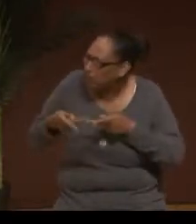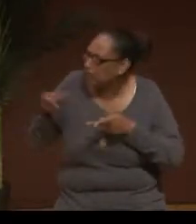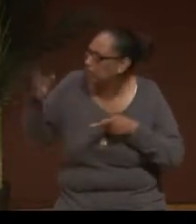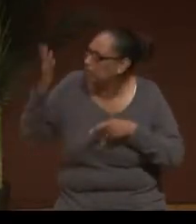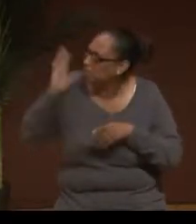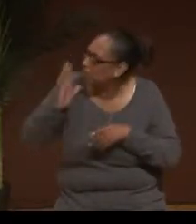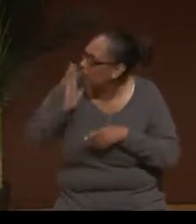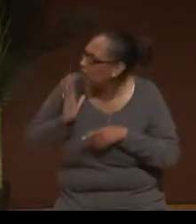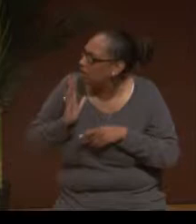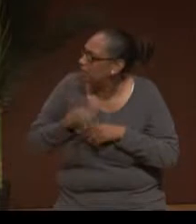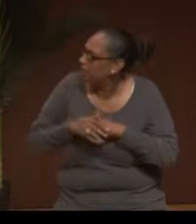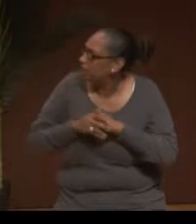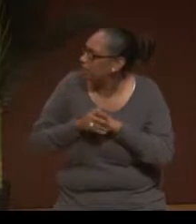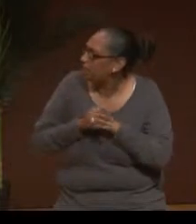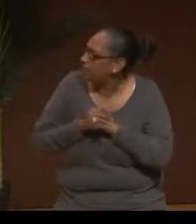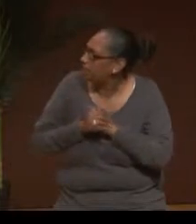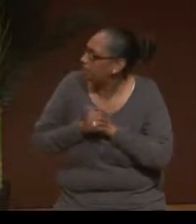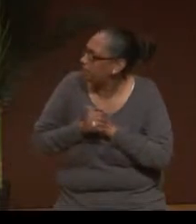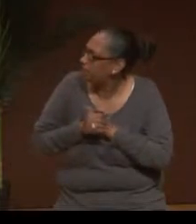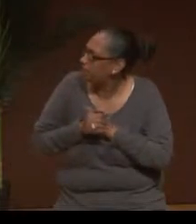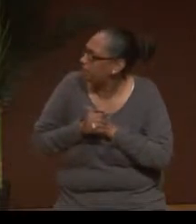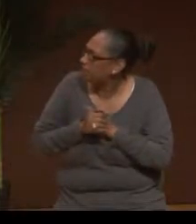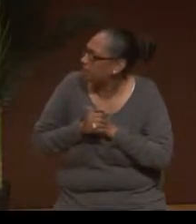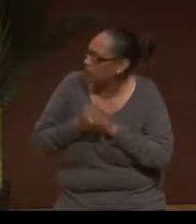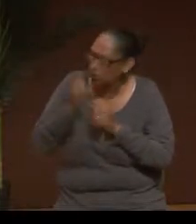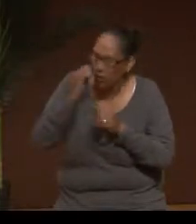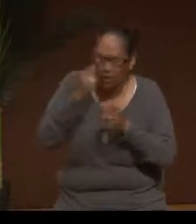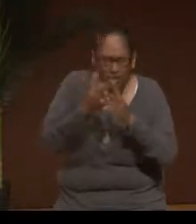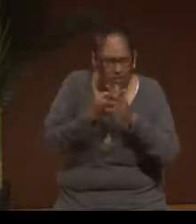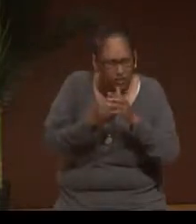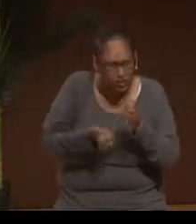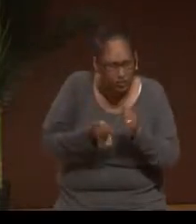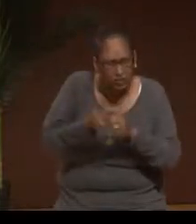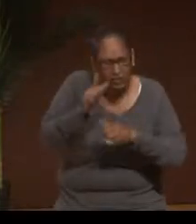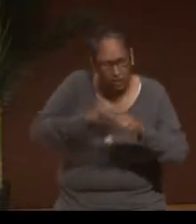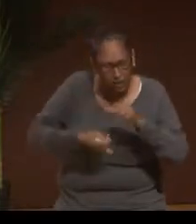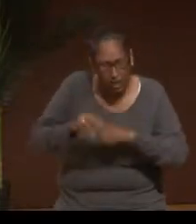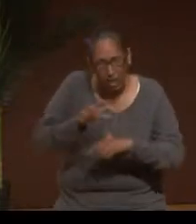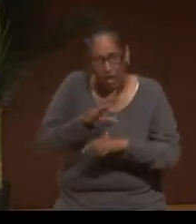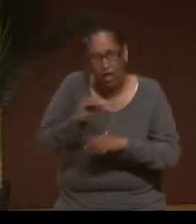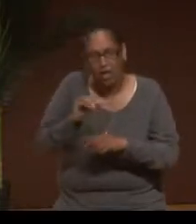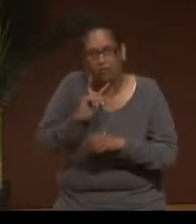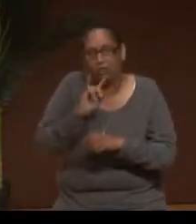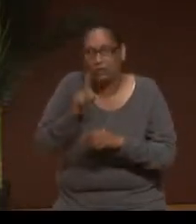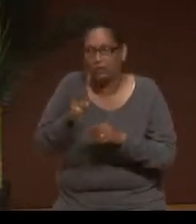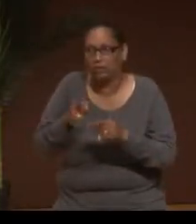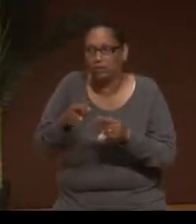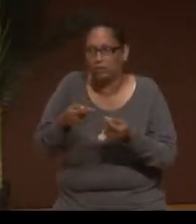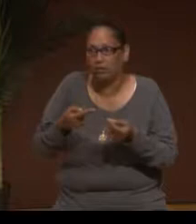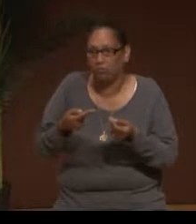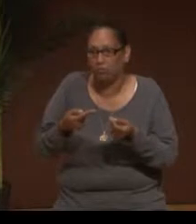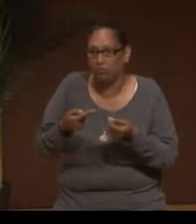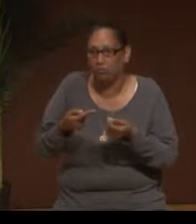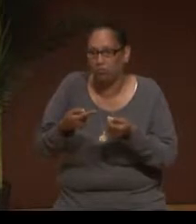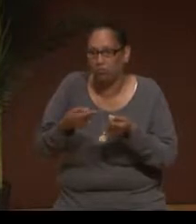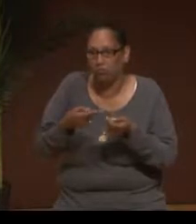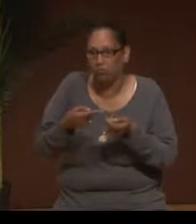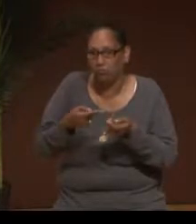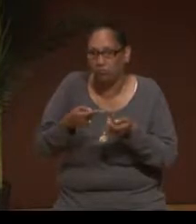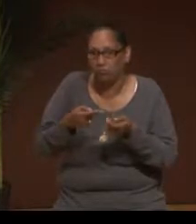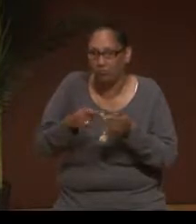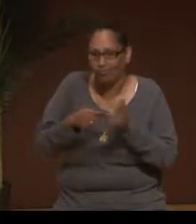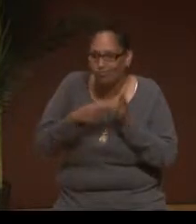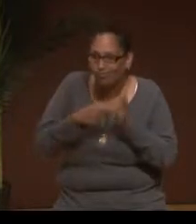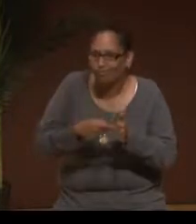combat mythologies of erasure and extinction with scientific evidence of persistence and survival. These are approaches that have a